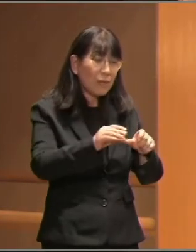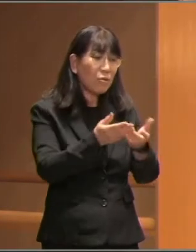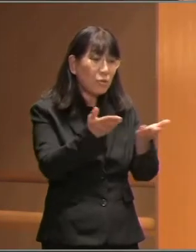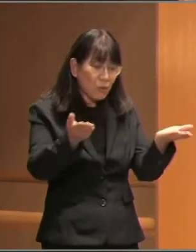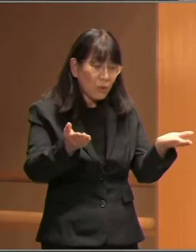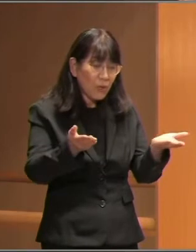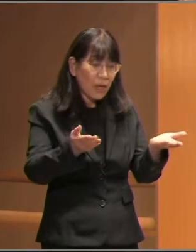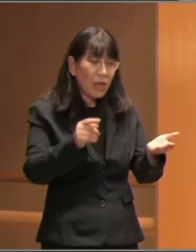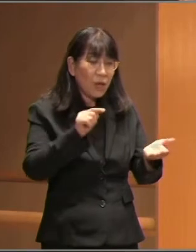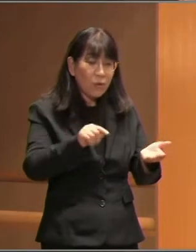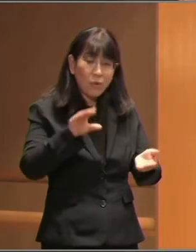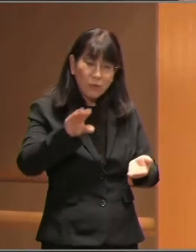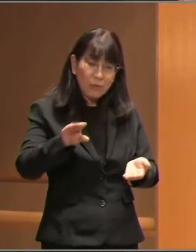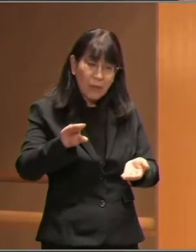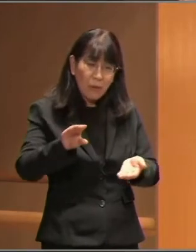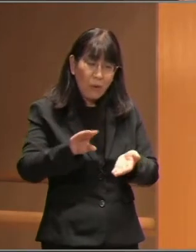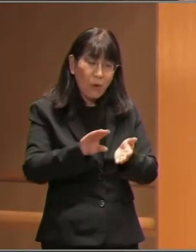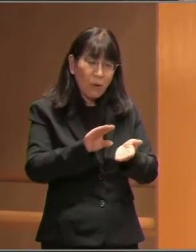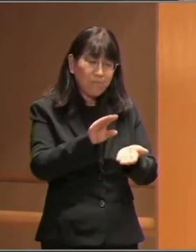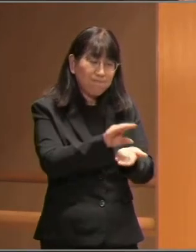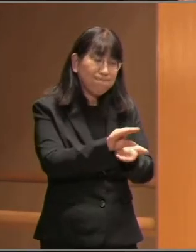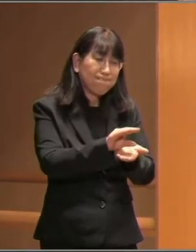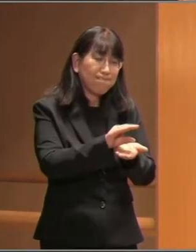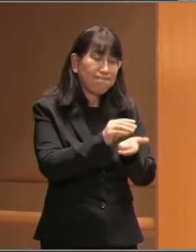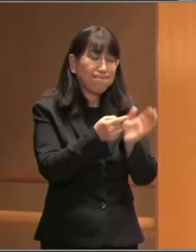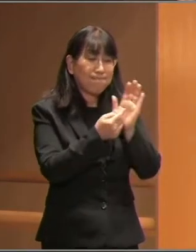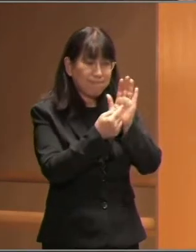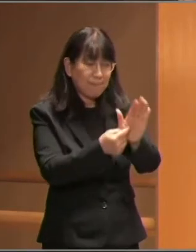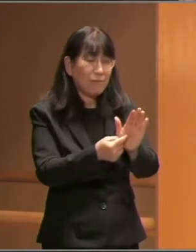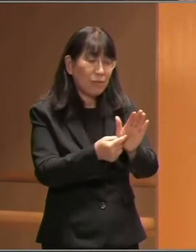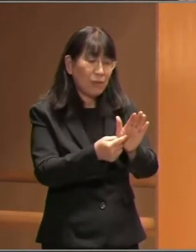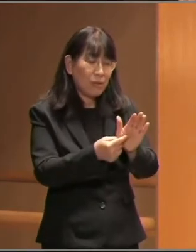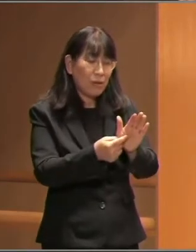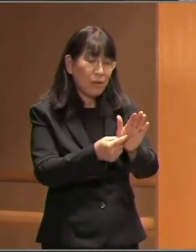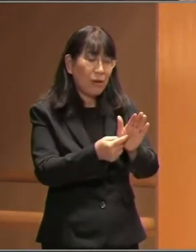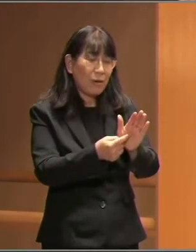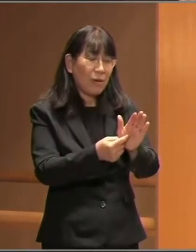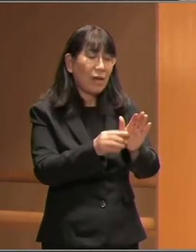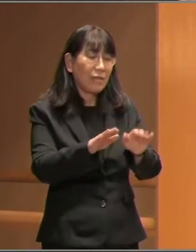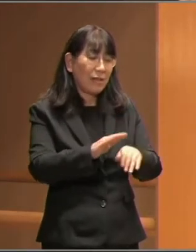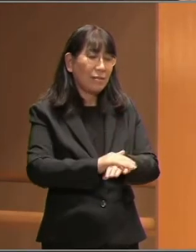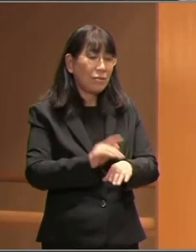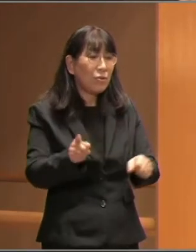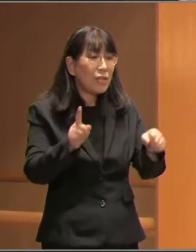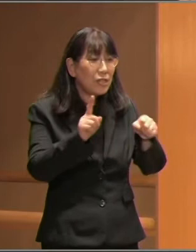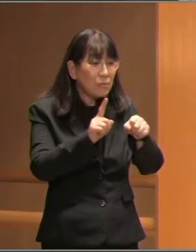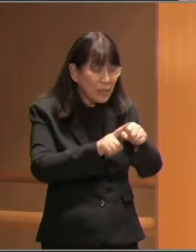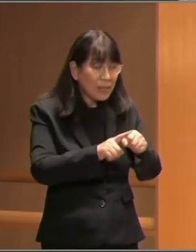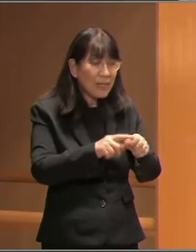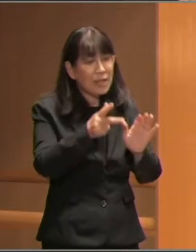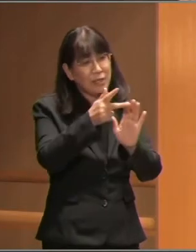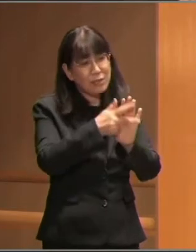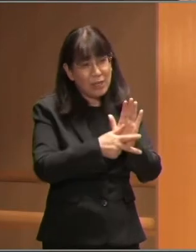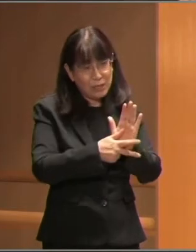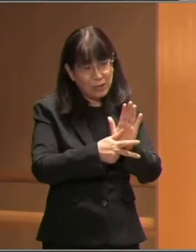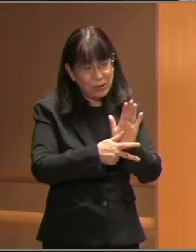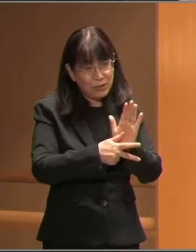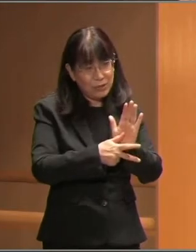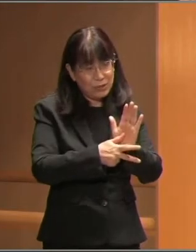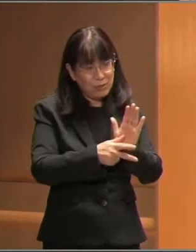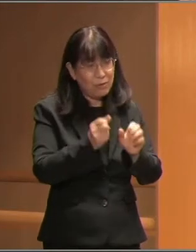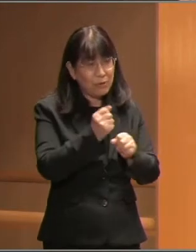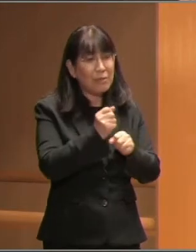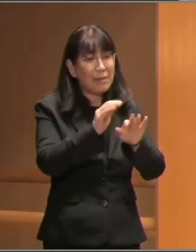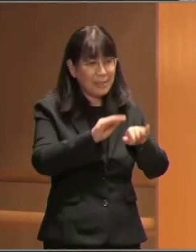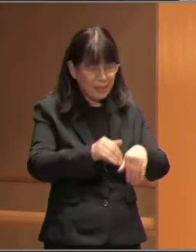in December, there was a Tokyo Motor Show, and there was a request to exhibit a car in that